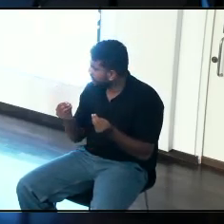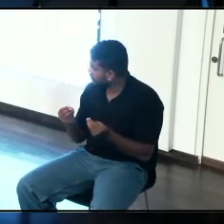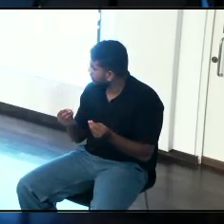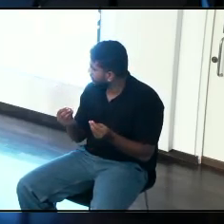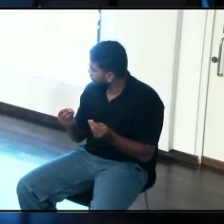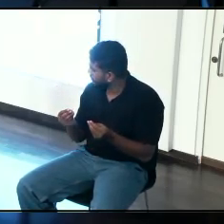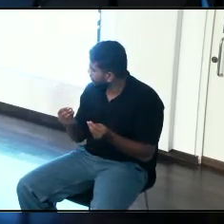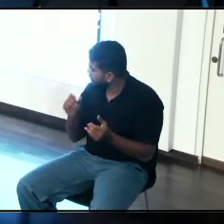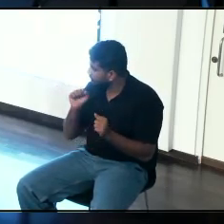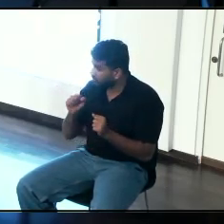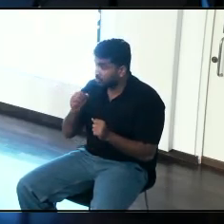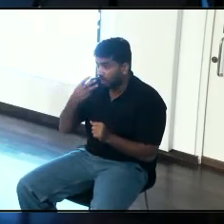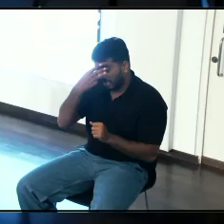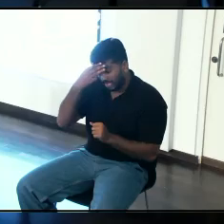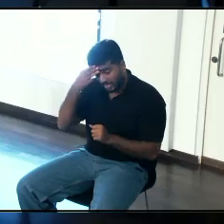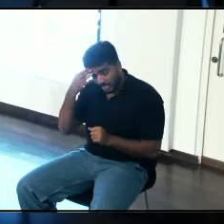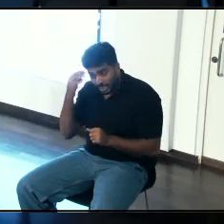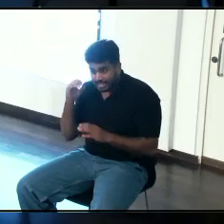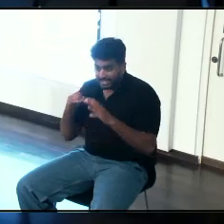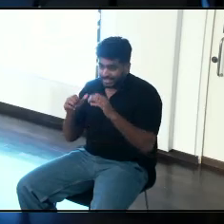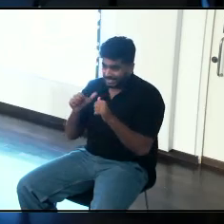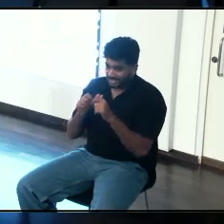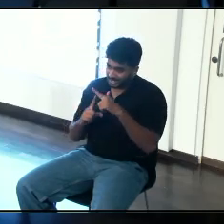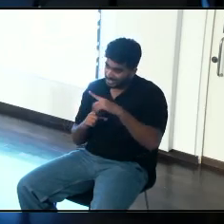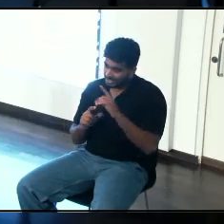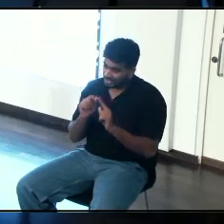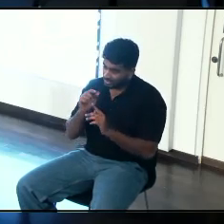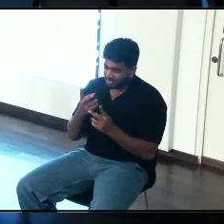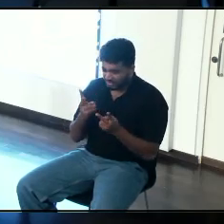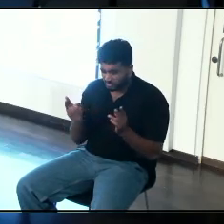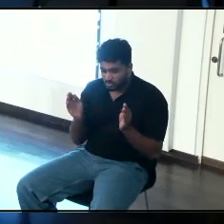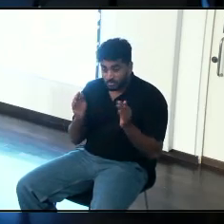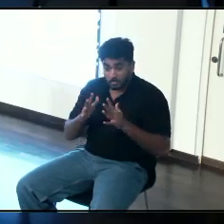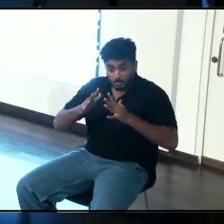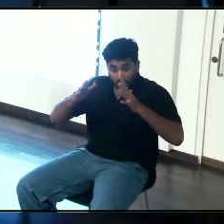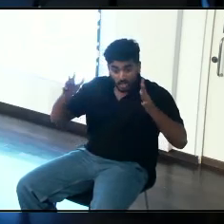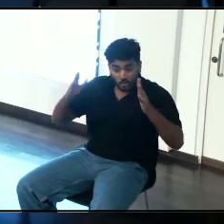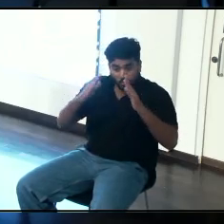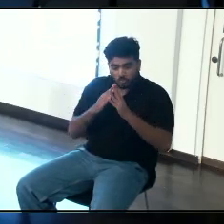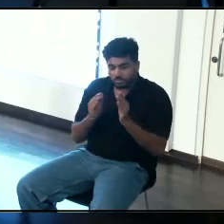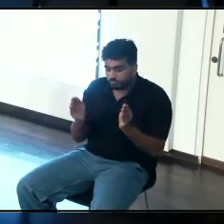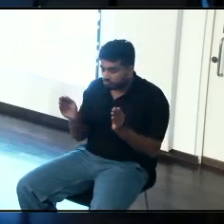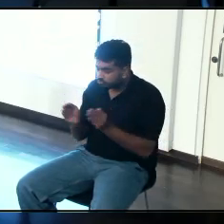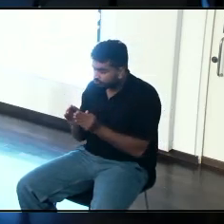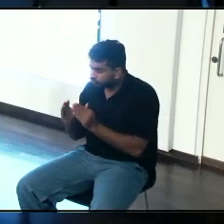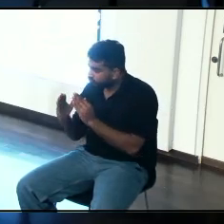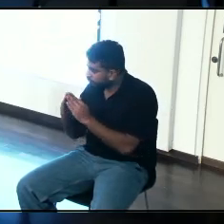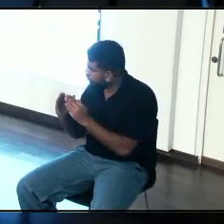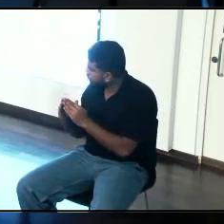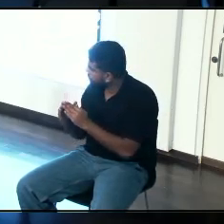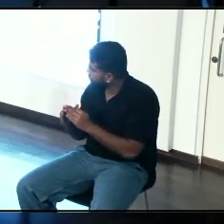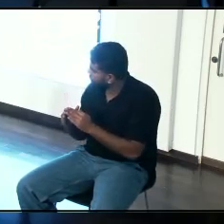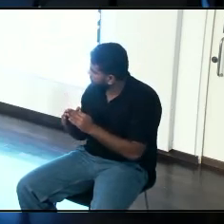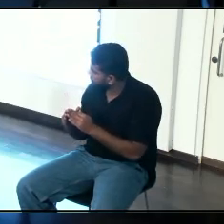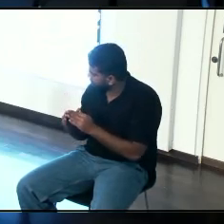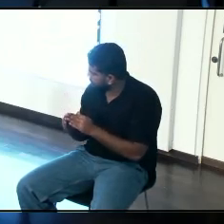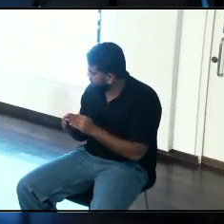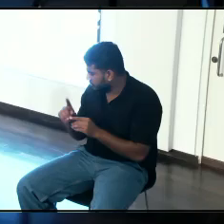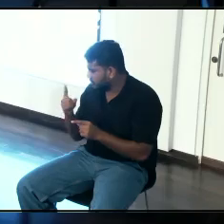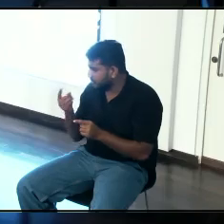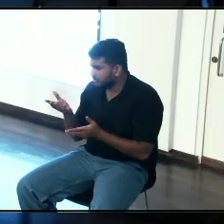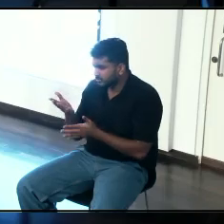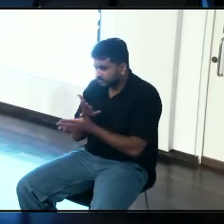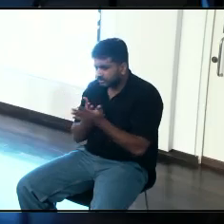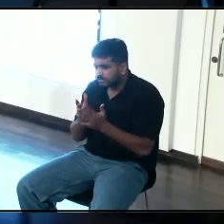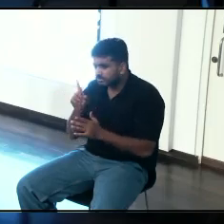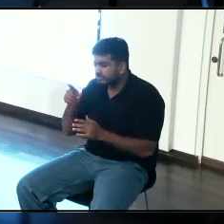few Hindu homes, some Catholic homes, some bigger homes, some smaller homes. Until, I was speaking once to